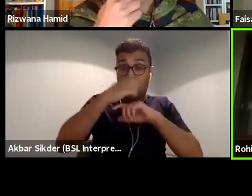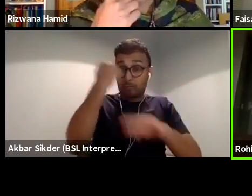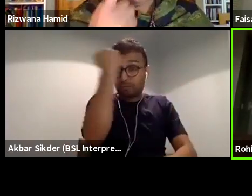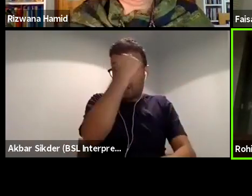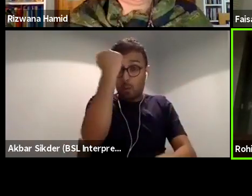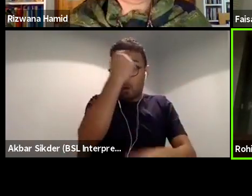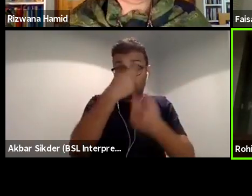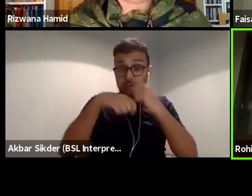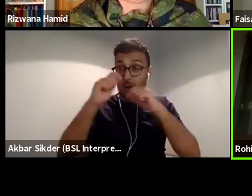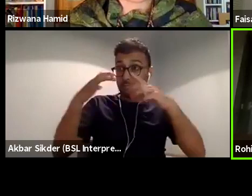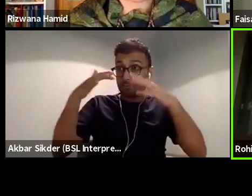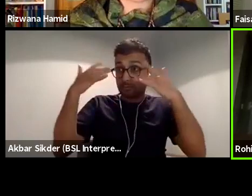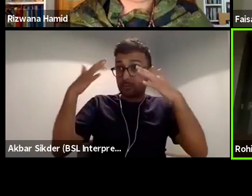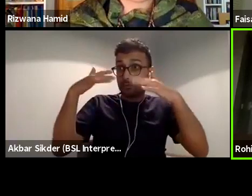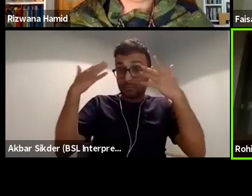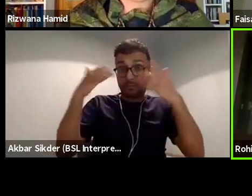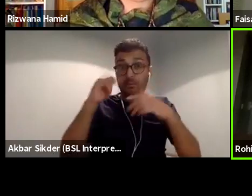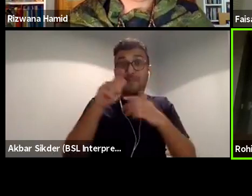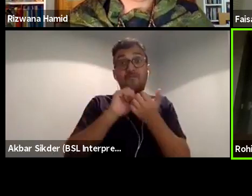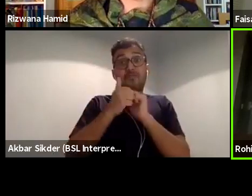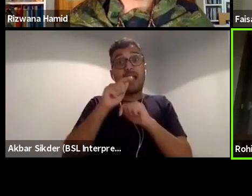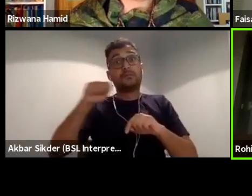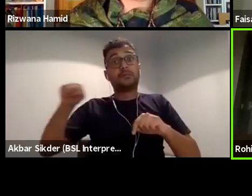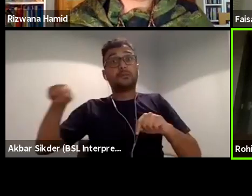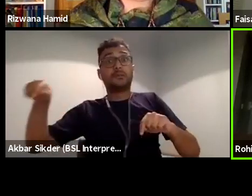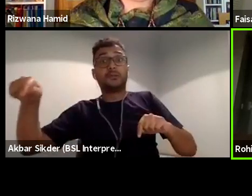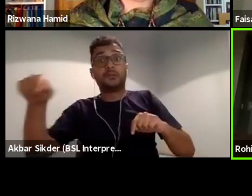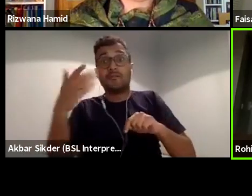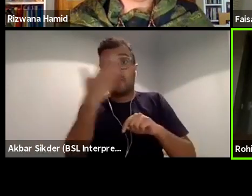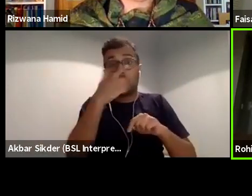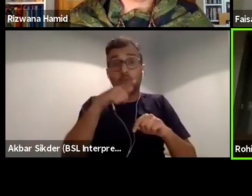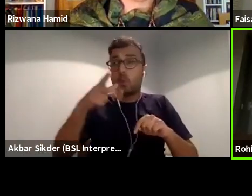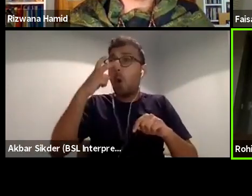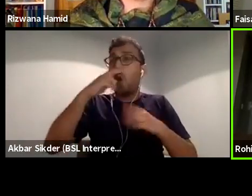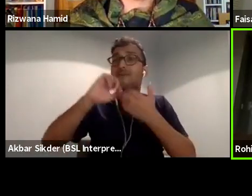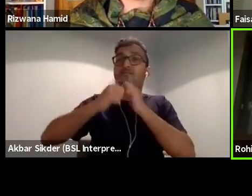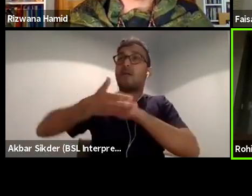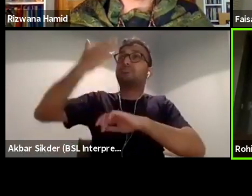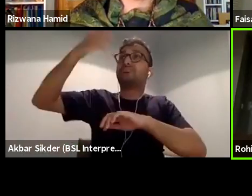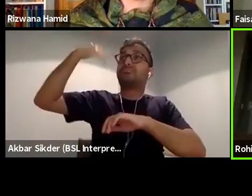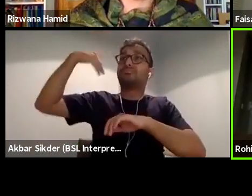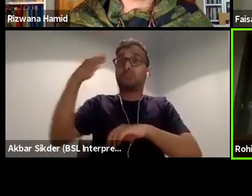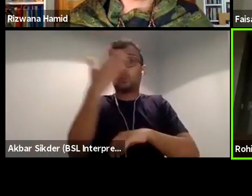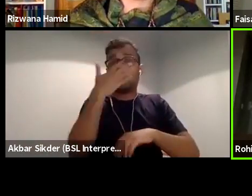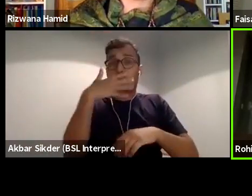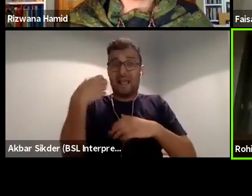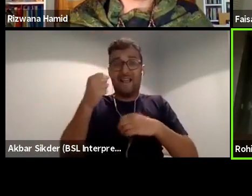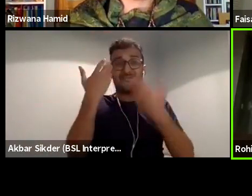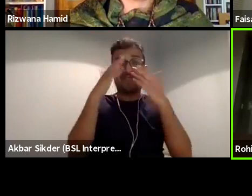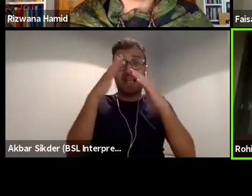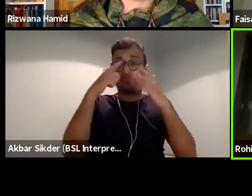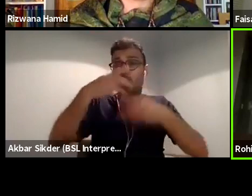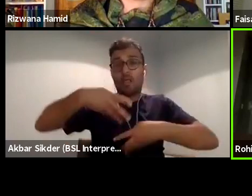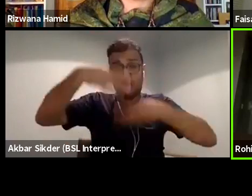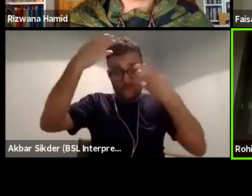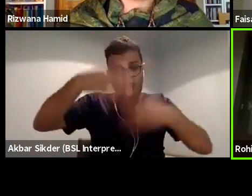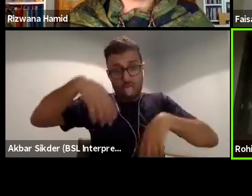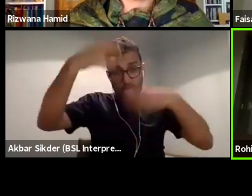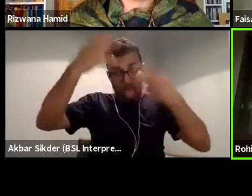something crop up on Twitter. And so, we as journalists need to be much